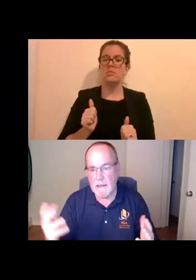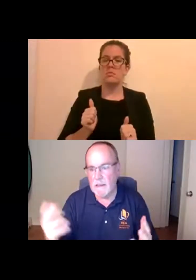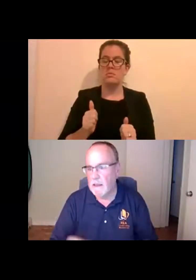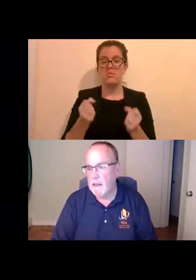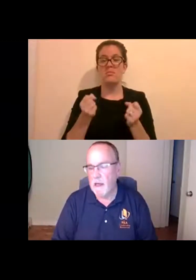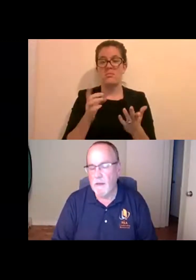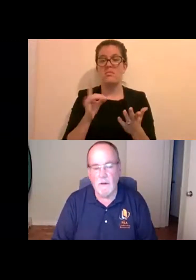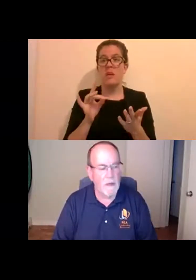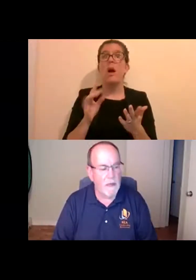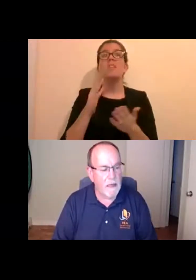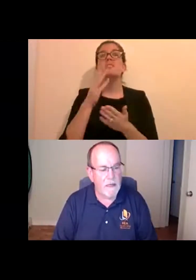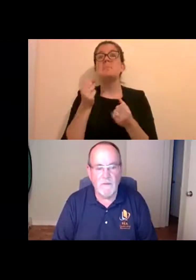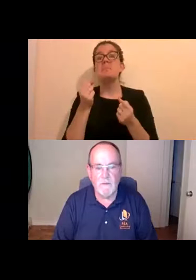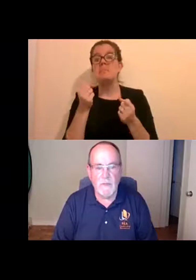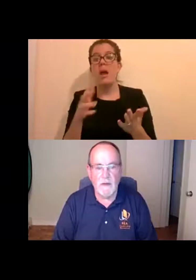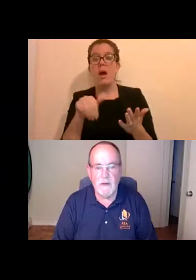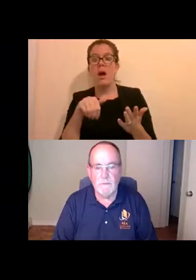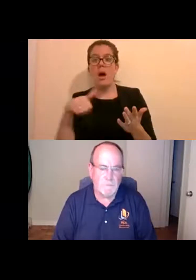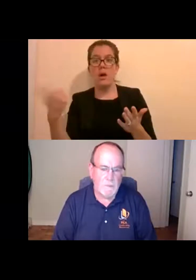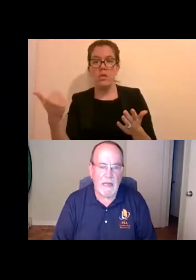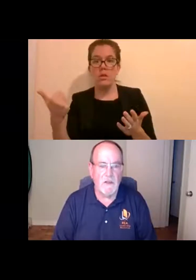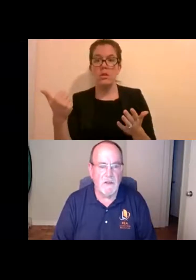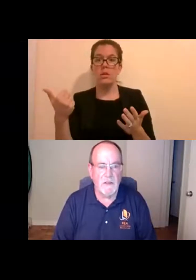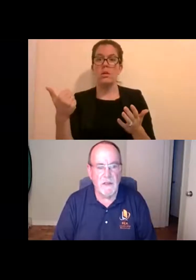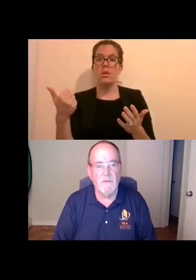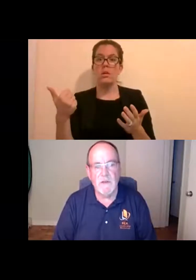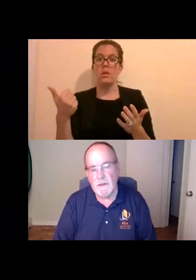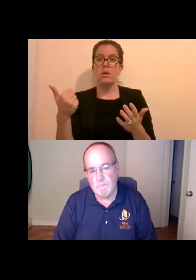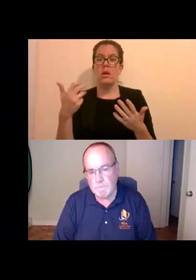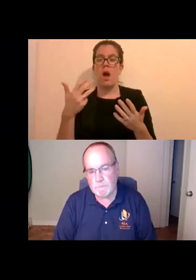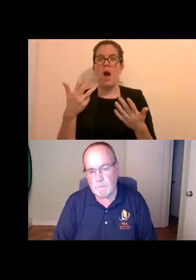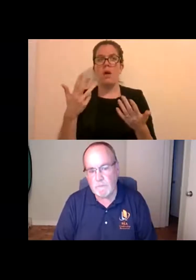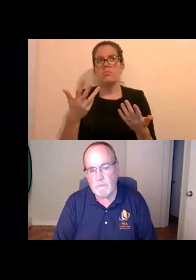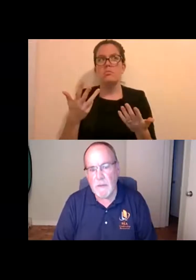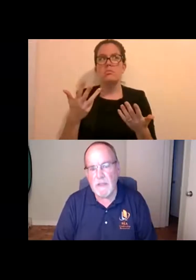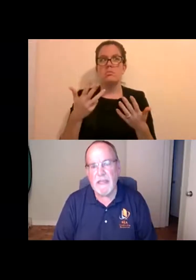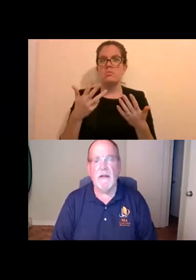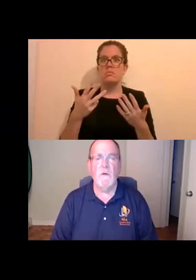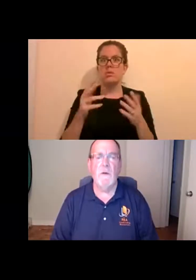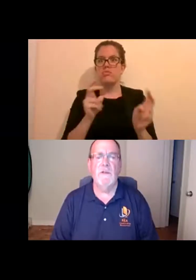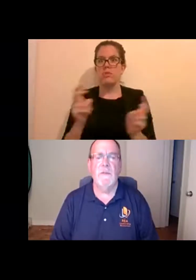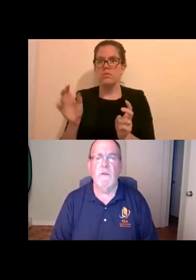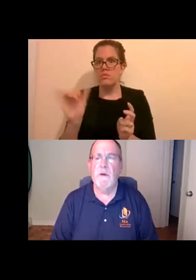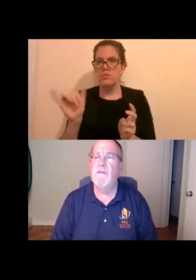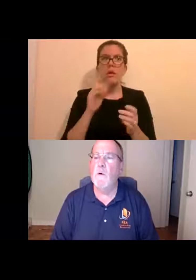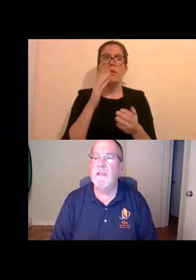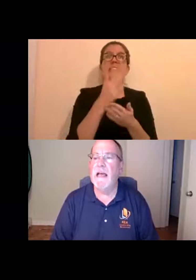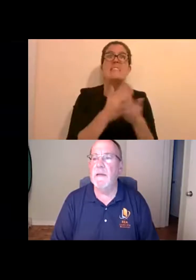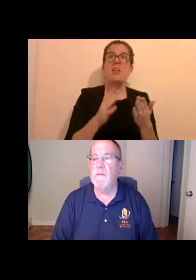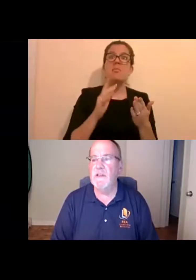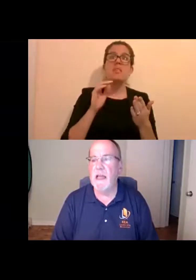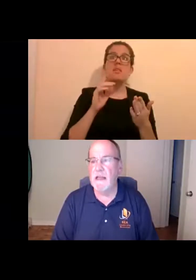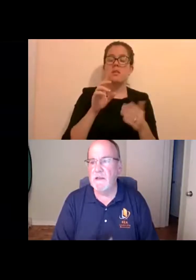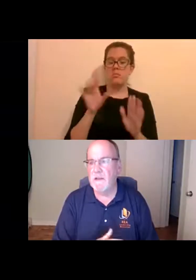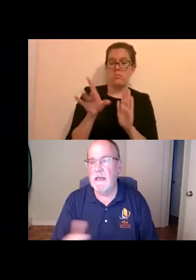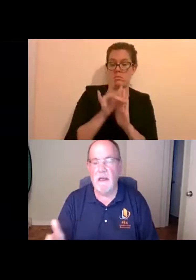blind and other kinds of challenges and differences. But that group was about 3 to 4 times